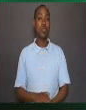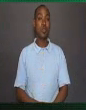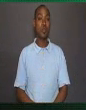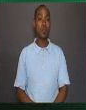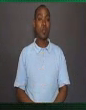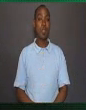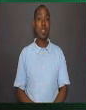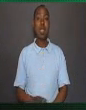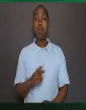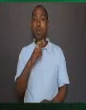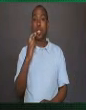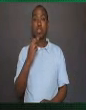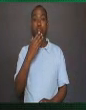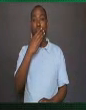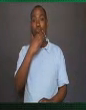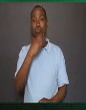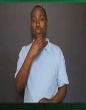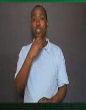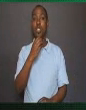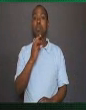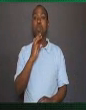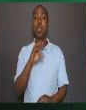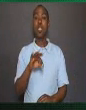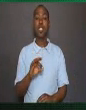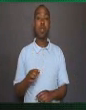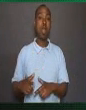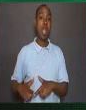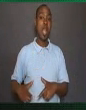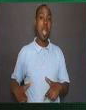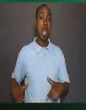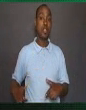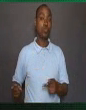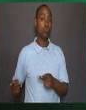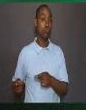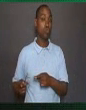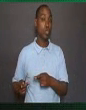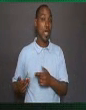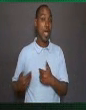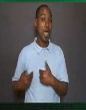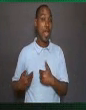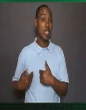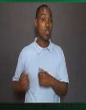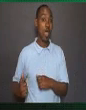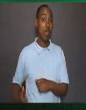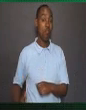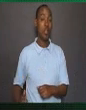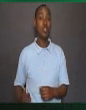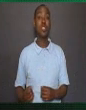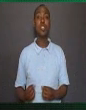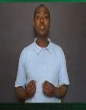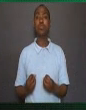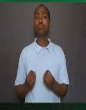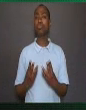moist, they have a large surface area, and they have a rich